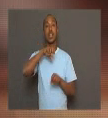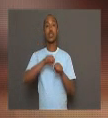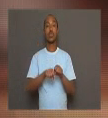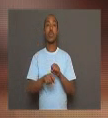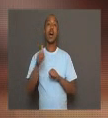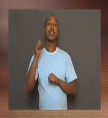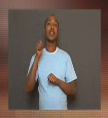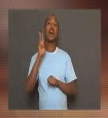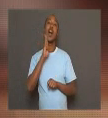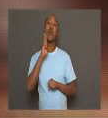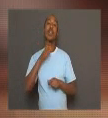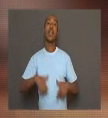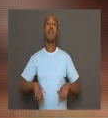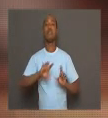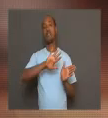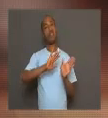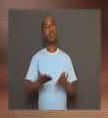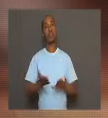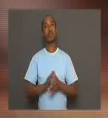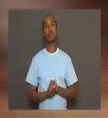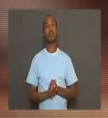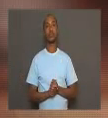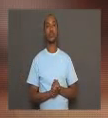other aquatic life dies as well.